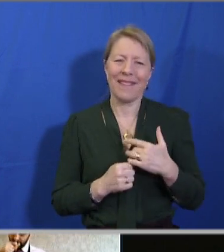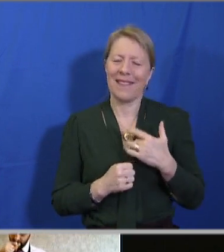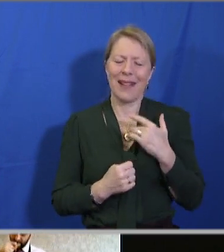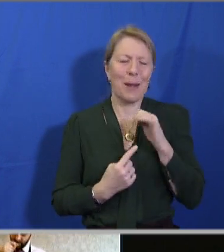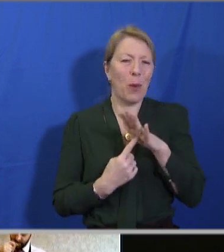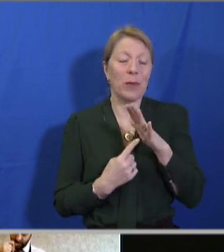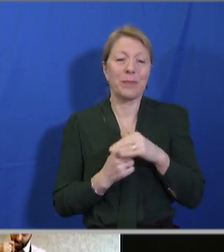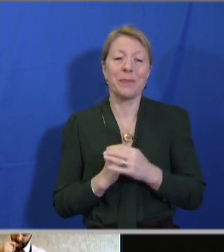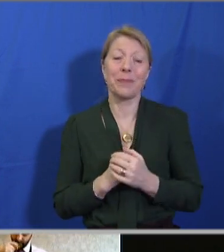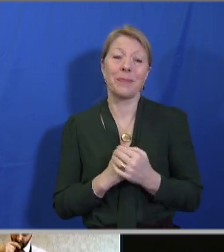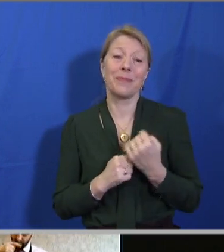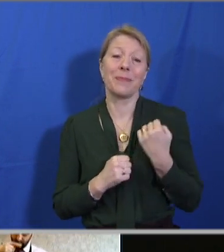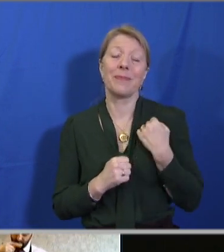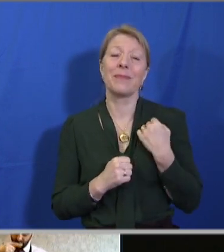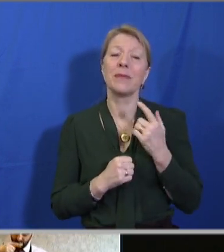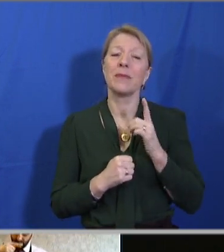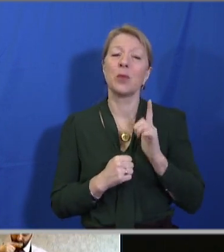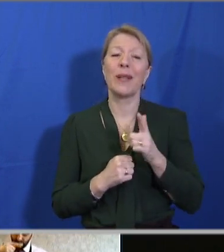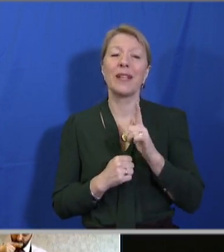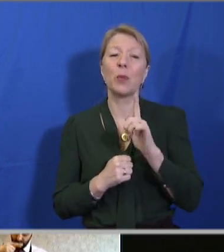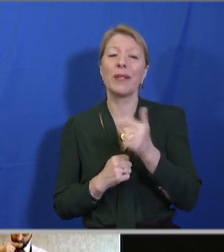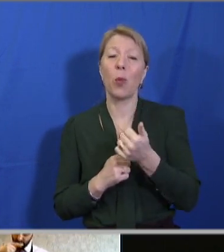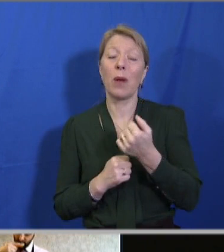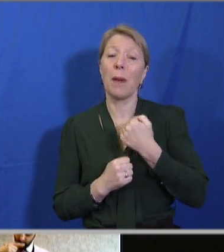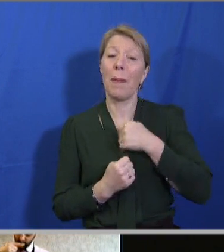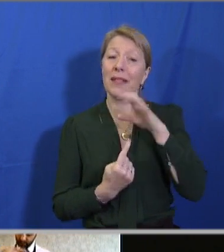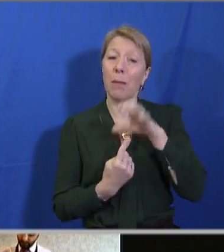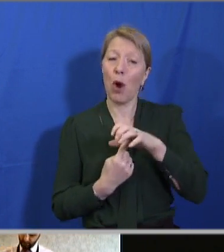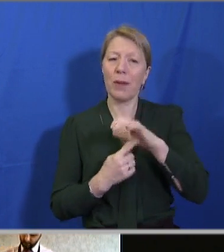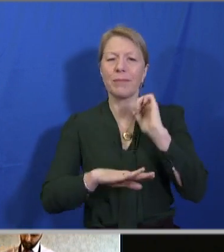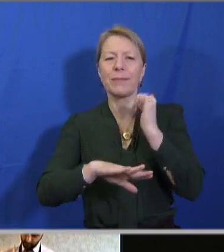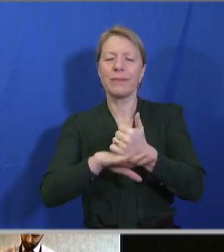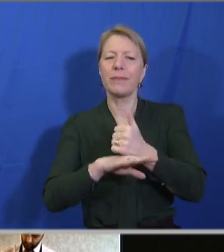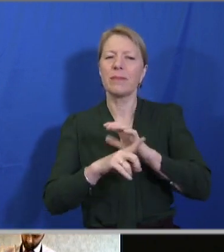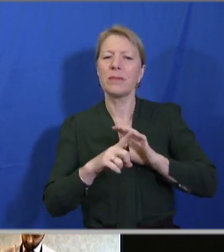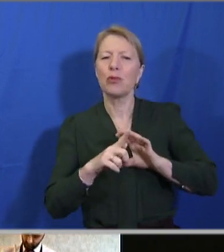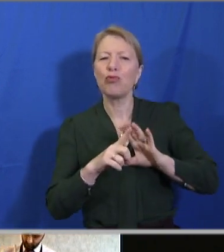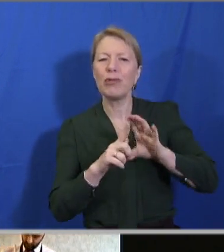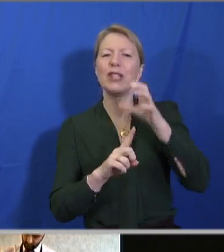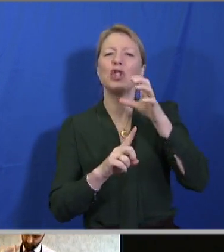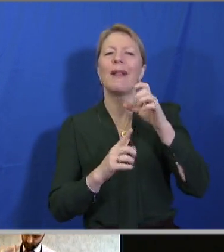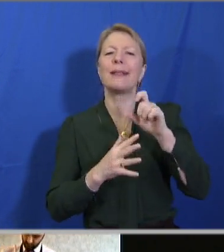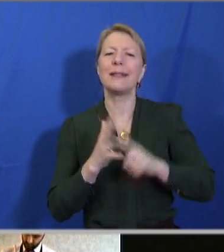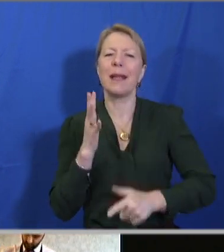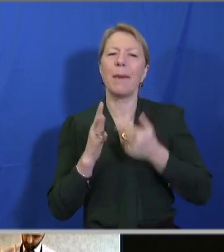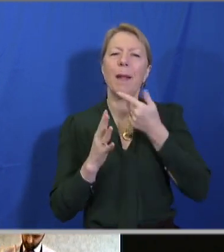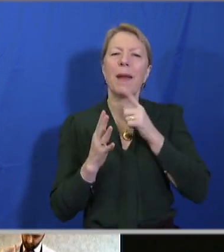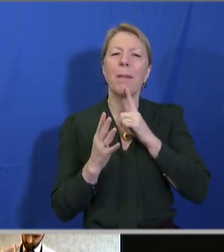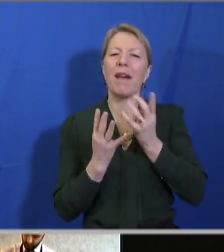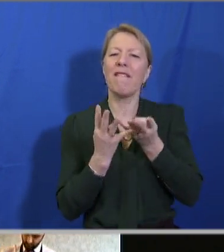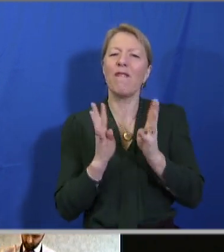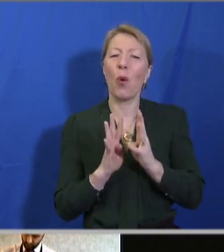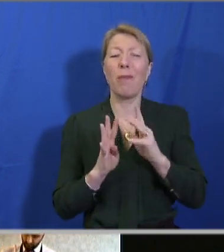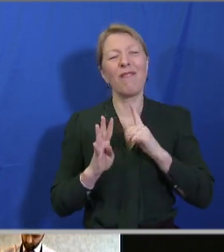late 2021, my department established a regional disabled people's forum for health and social care, which is bringing the views